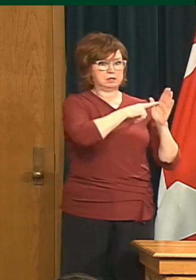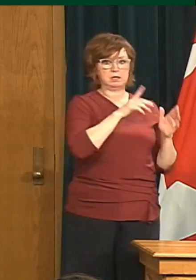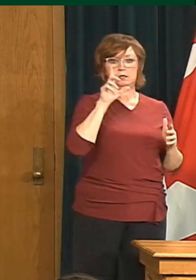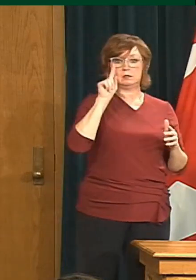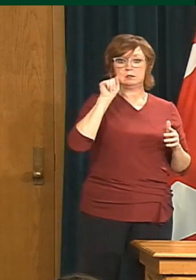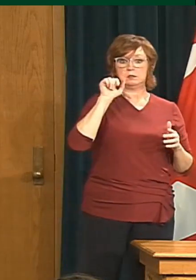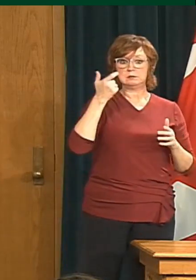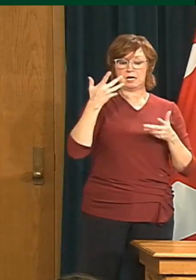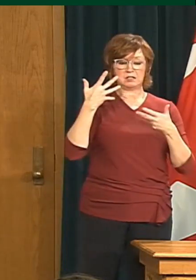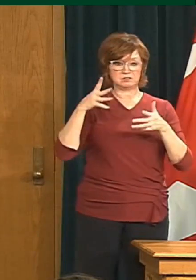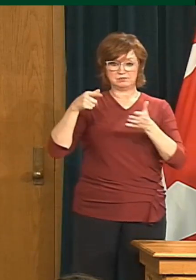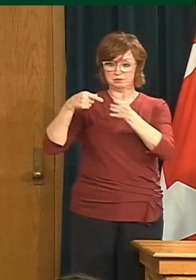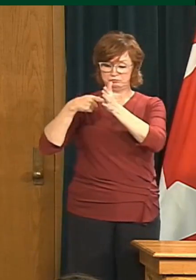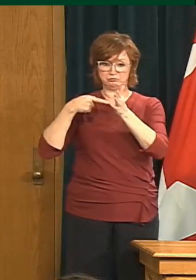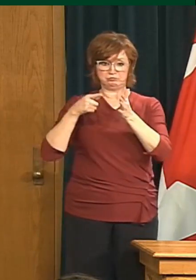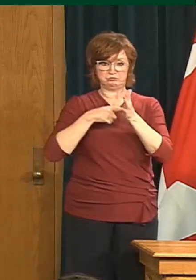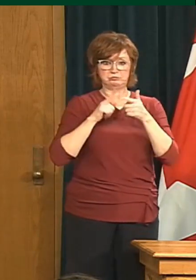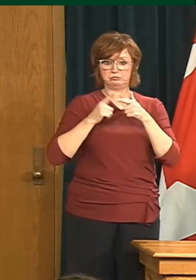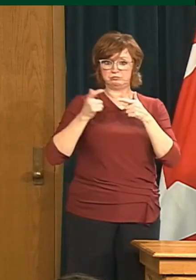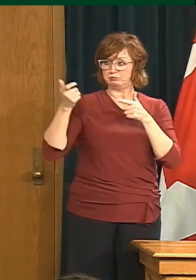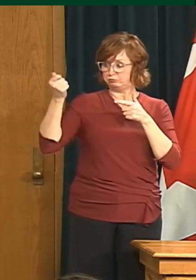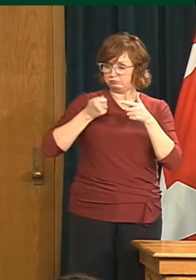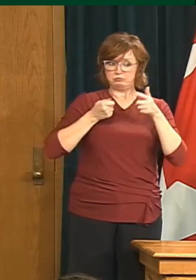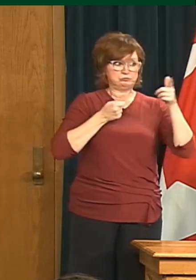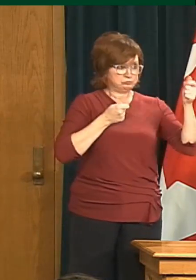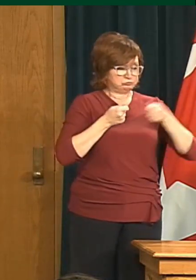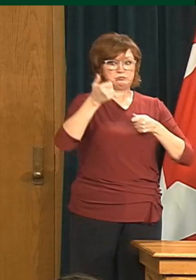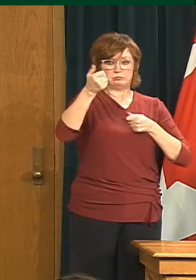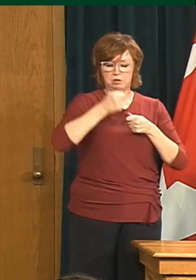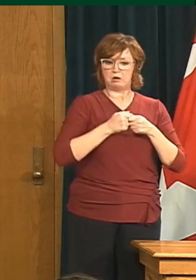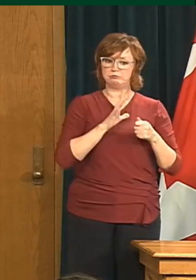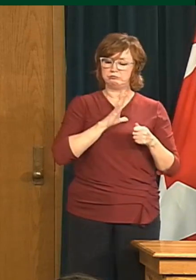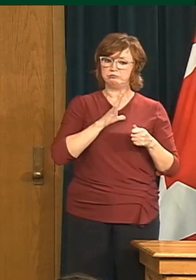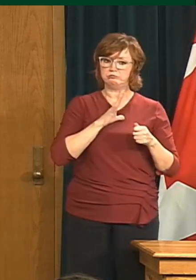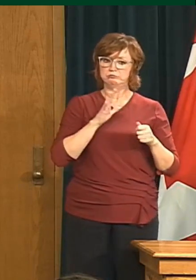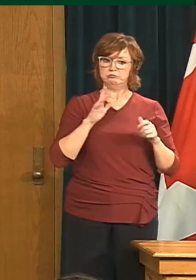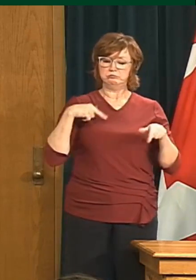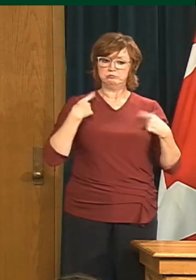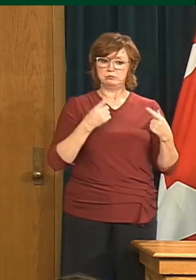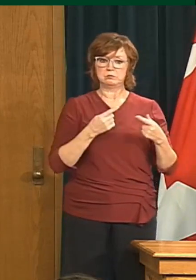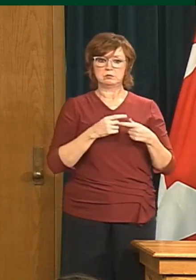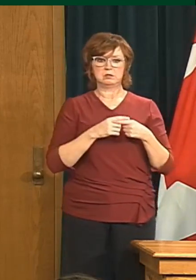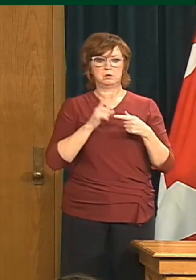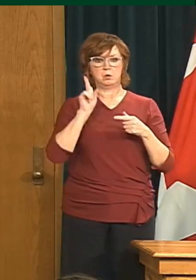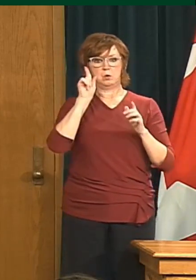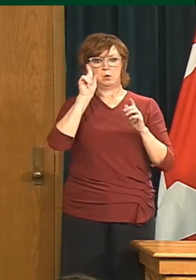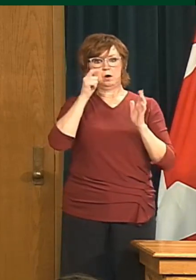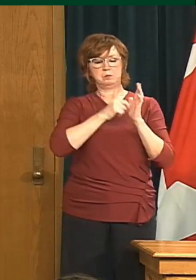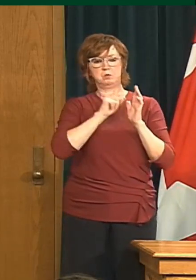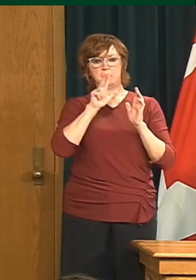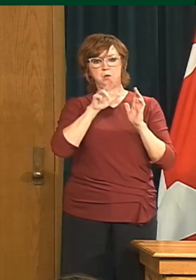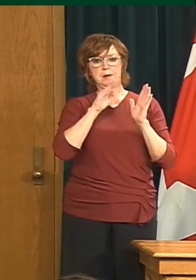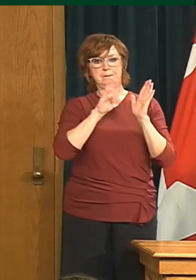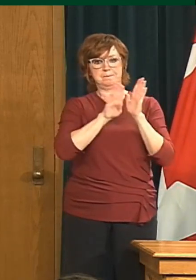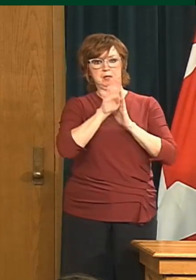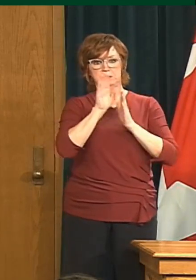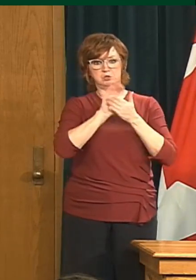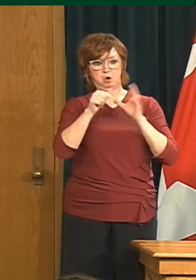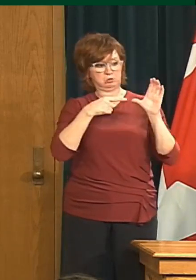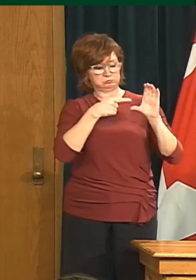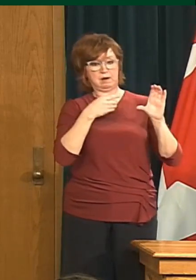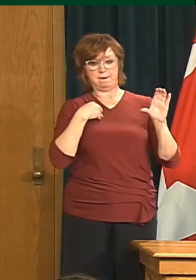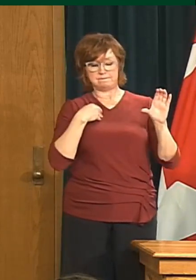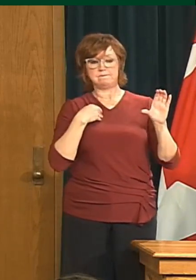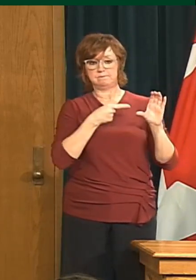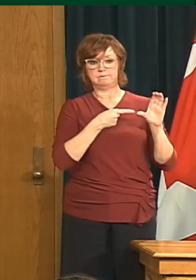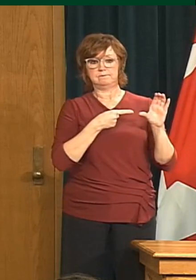collect. So we're still in around that $1.3 billion cash liquidity that we have available in our bank account. But as